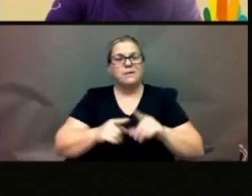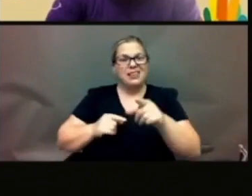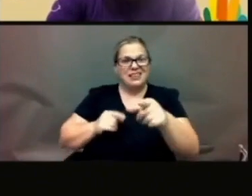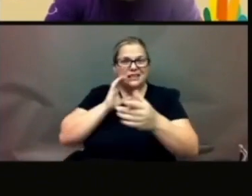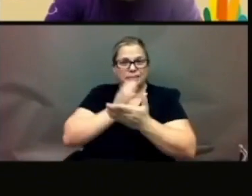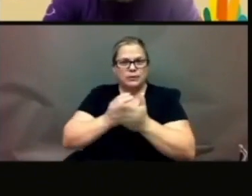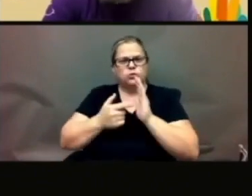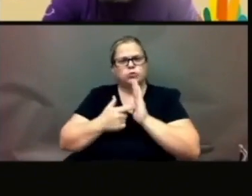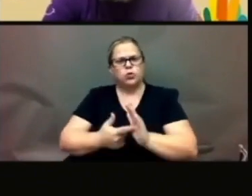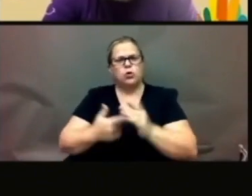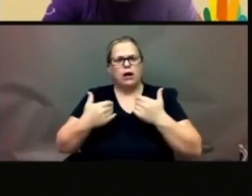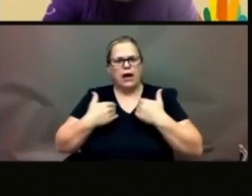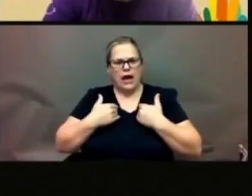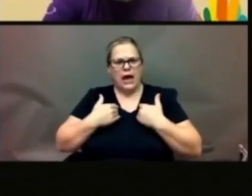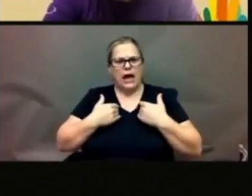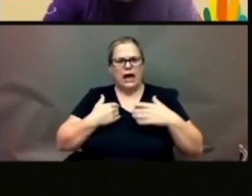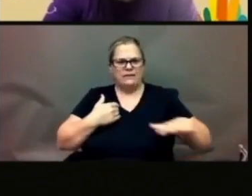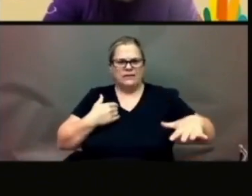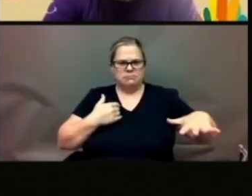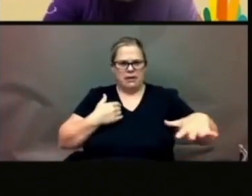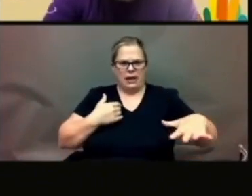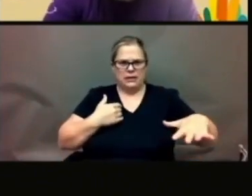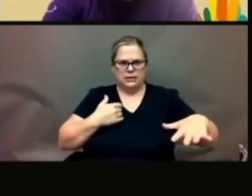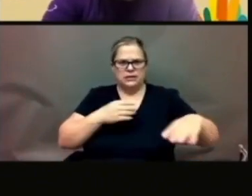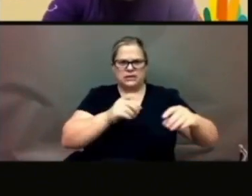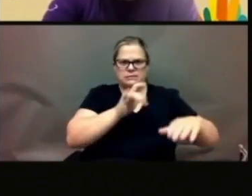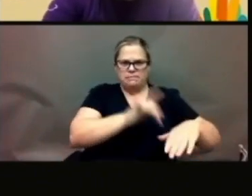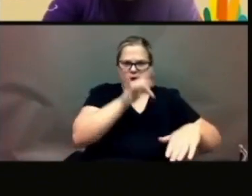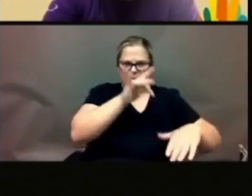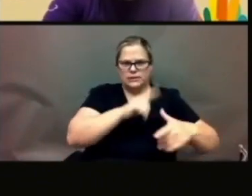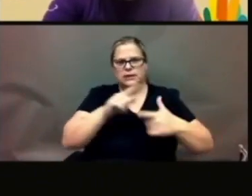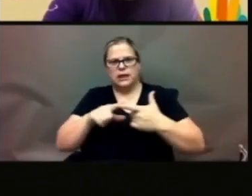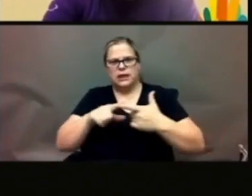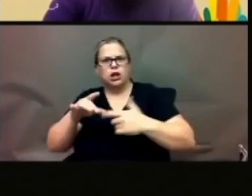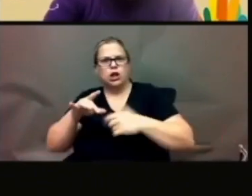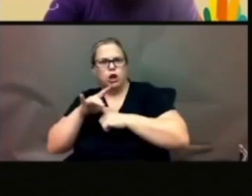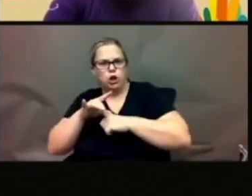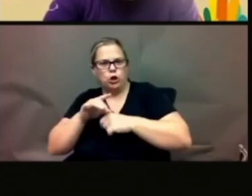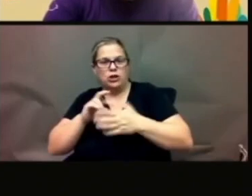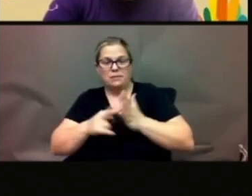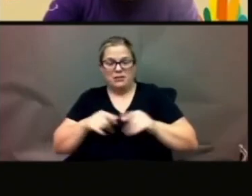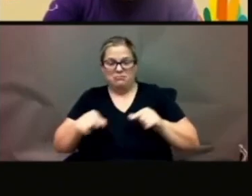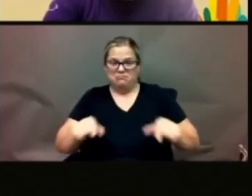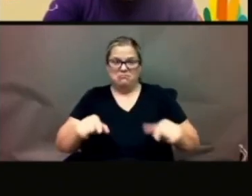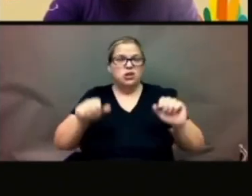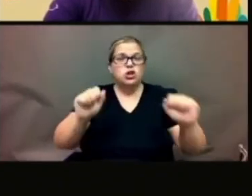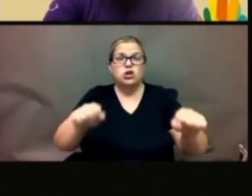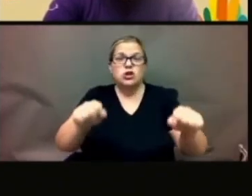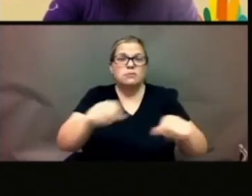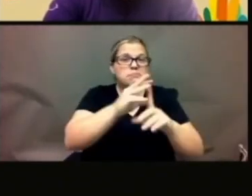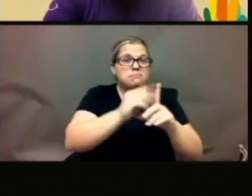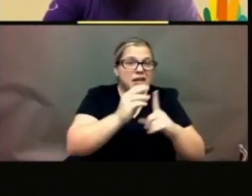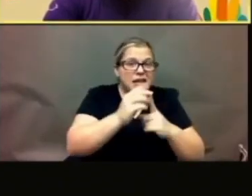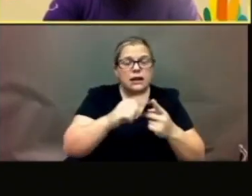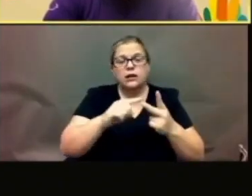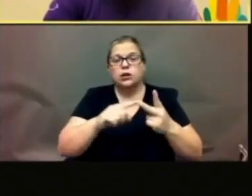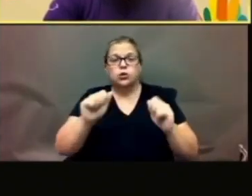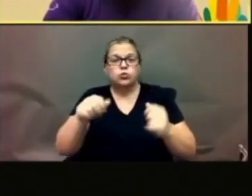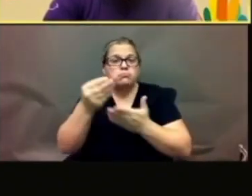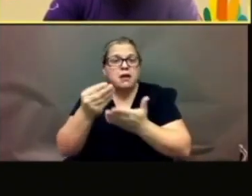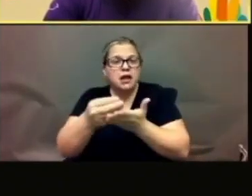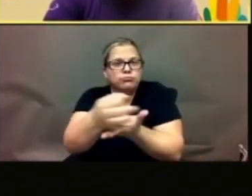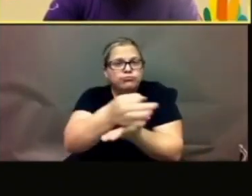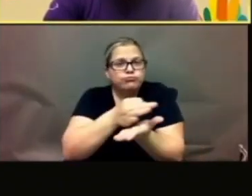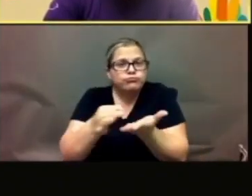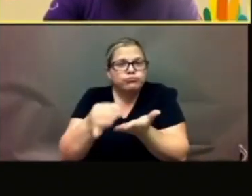have a input to space and an input to earth. Those things could be bananas. They could be change. So when I